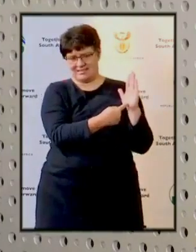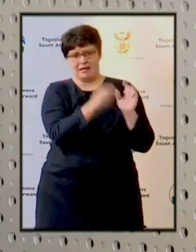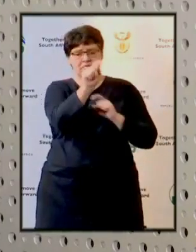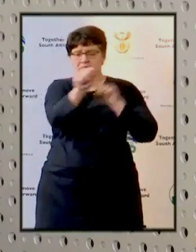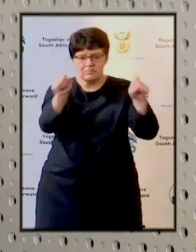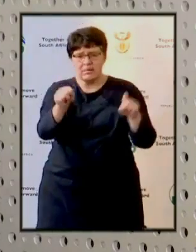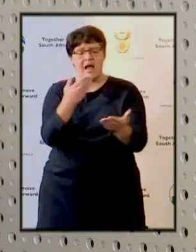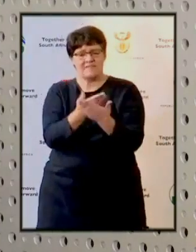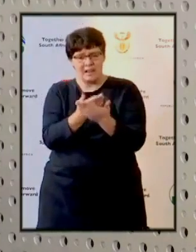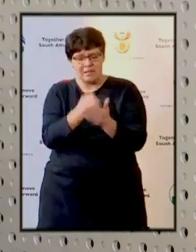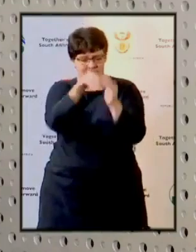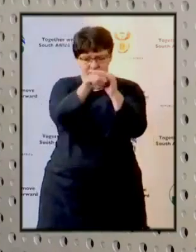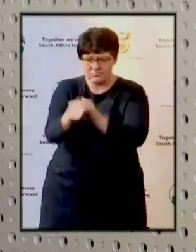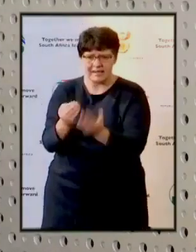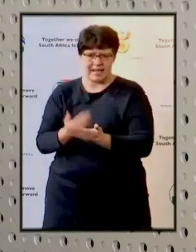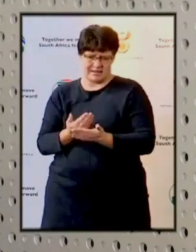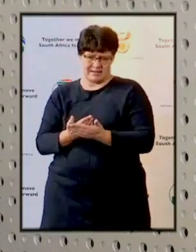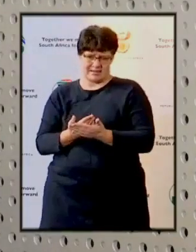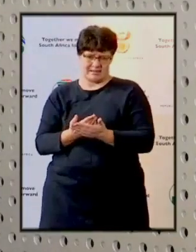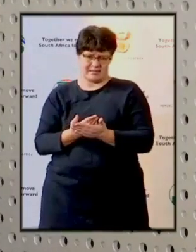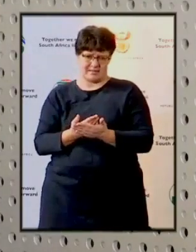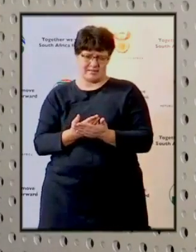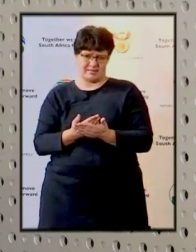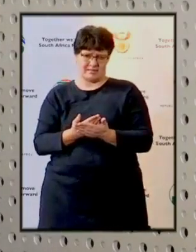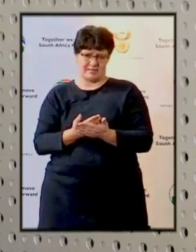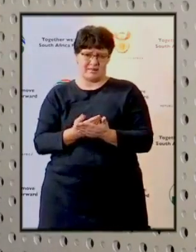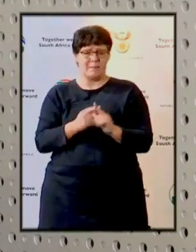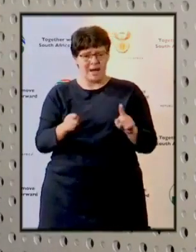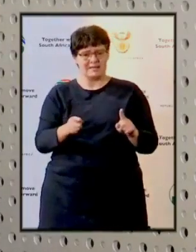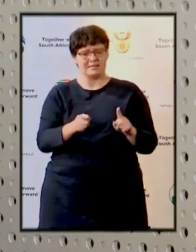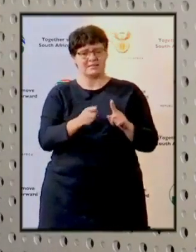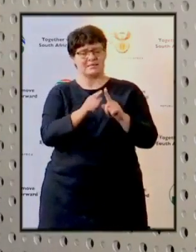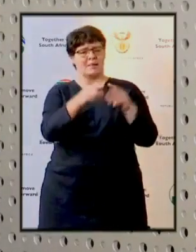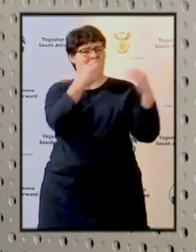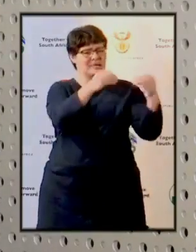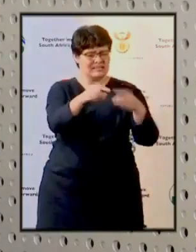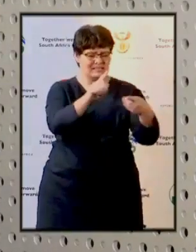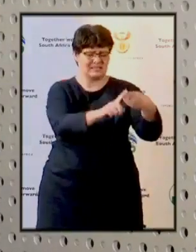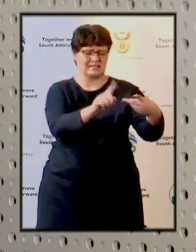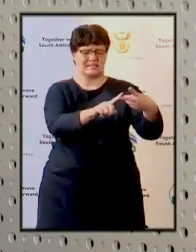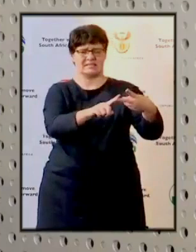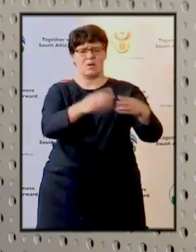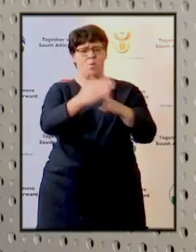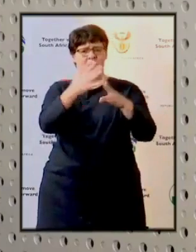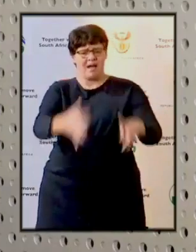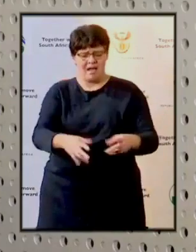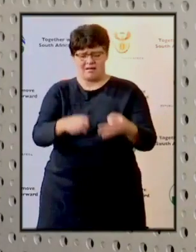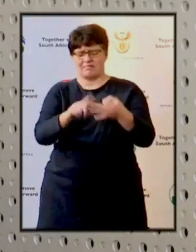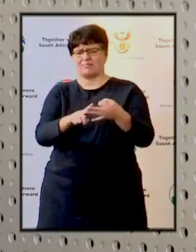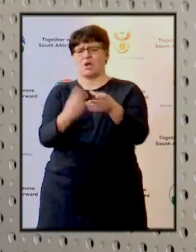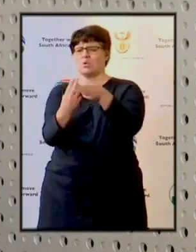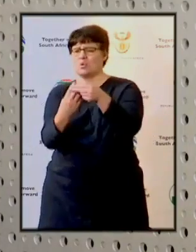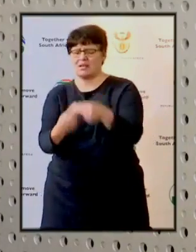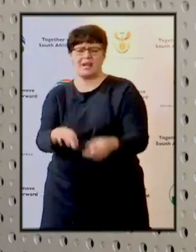make available. But ultimately, it requires business people, workers, unions,